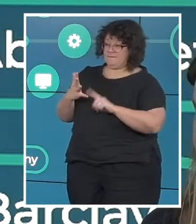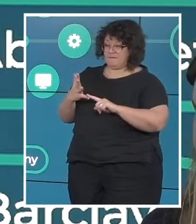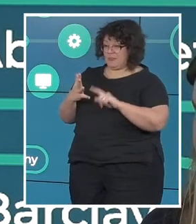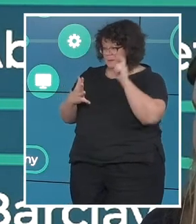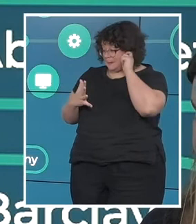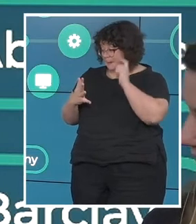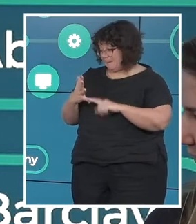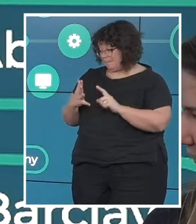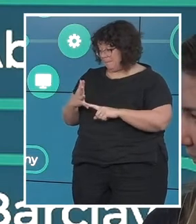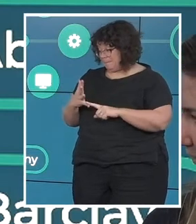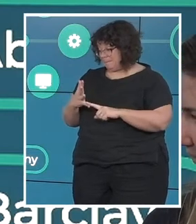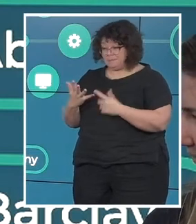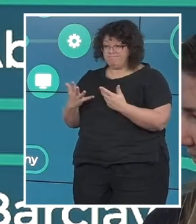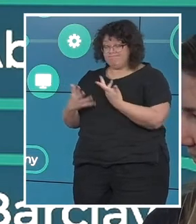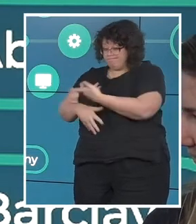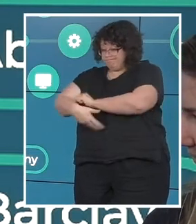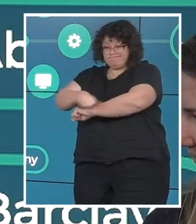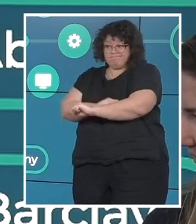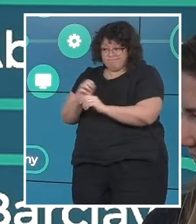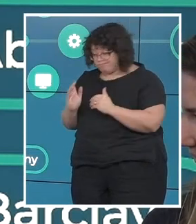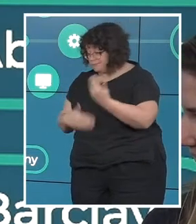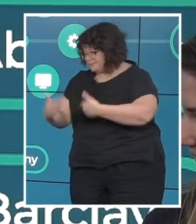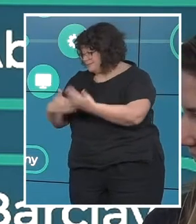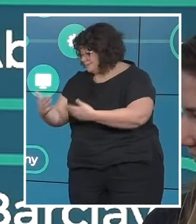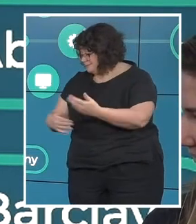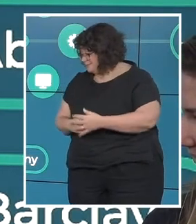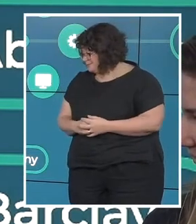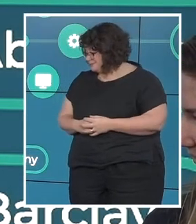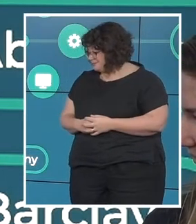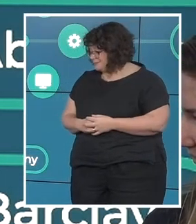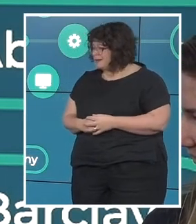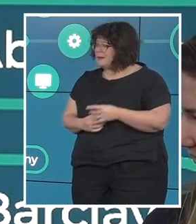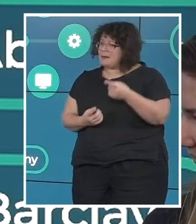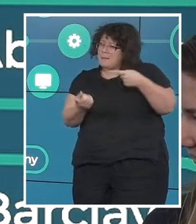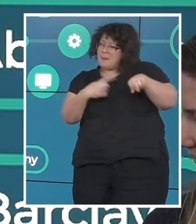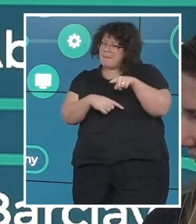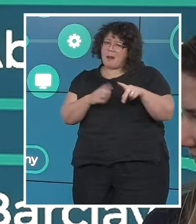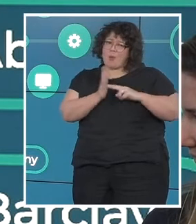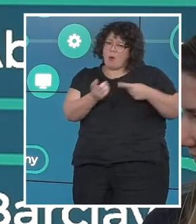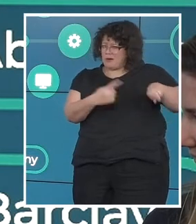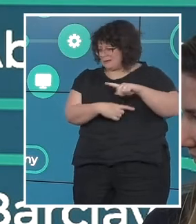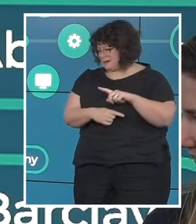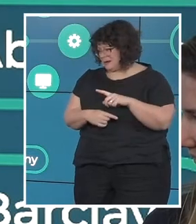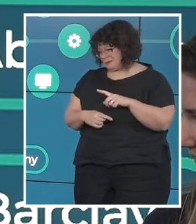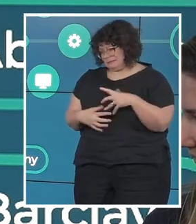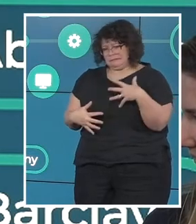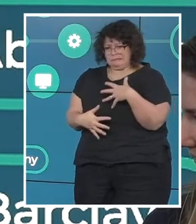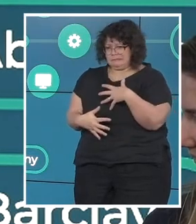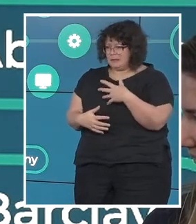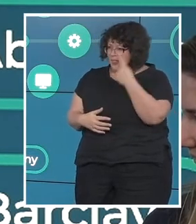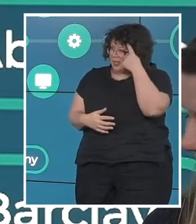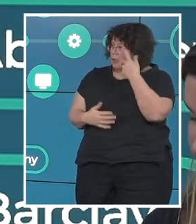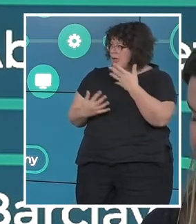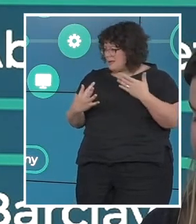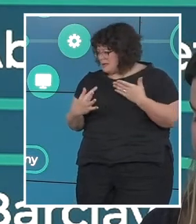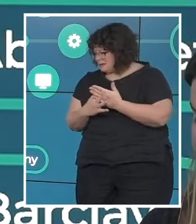accessible document problem. And often do nothing for fear of, like Amy was saying, getting it wrong or of just